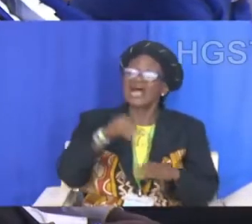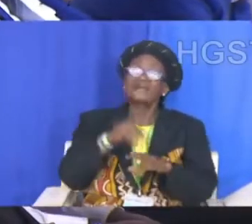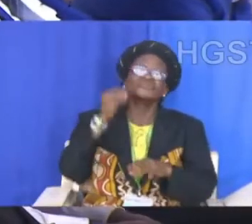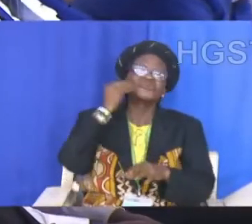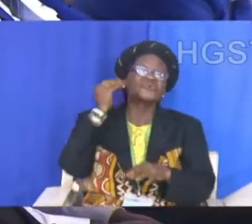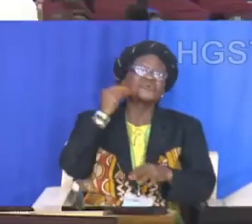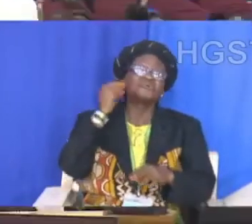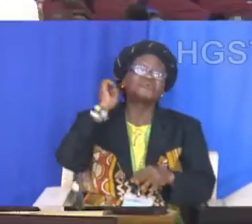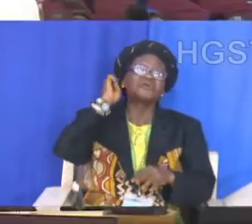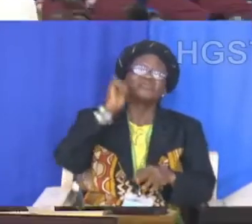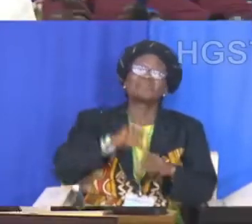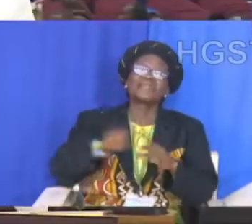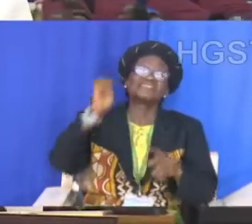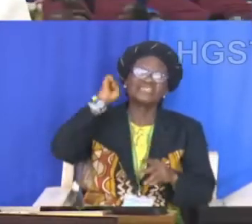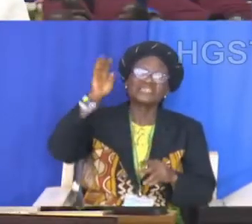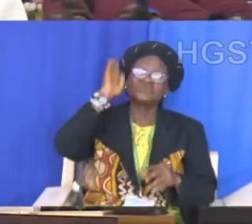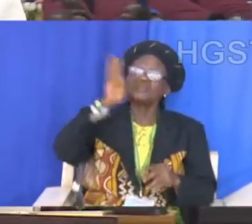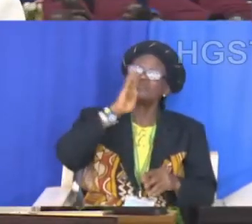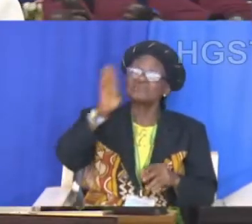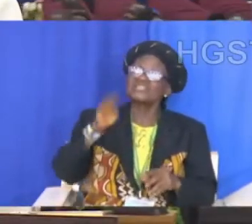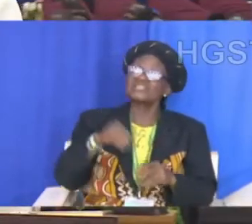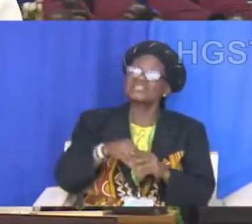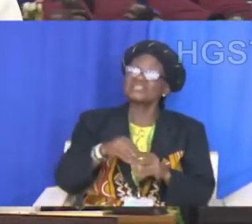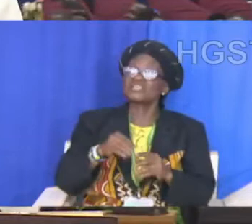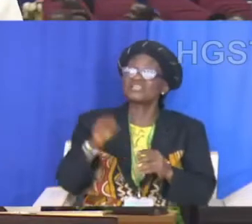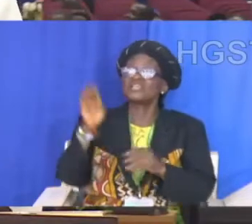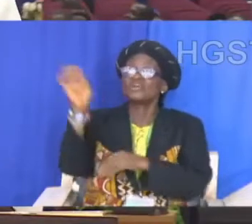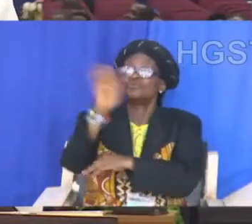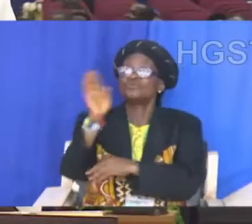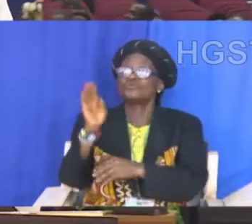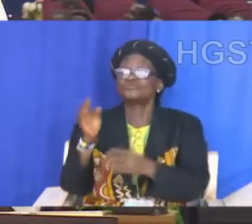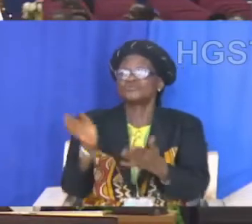Singing to God, and only the animals were listening.